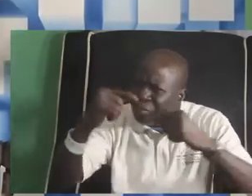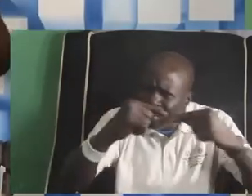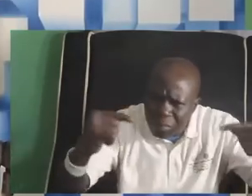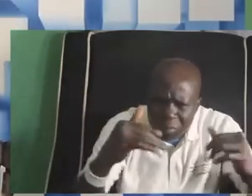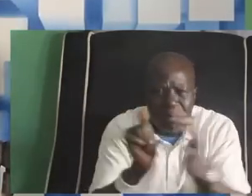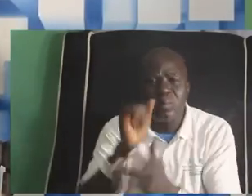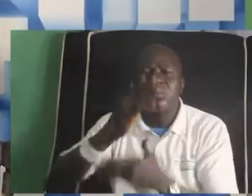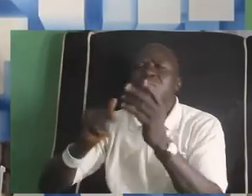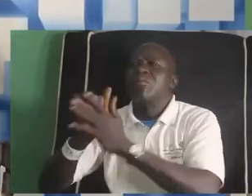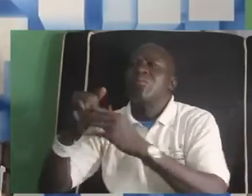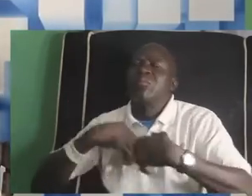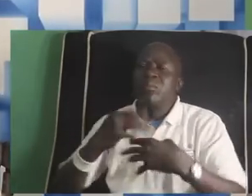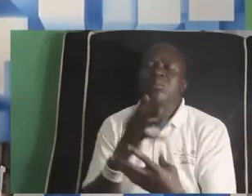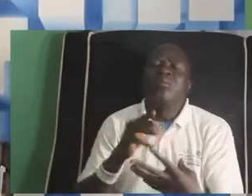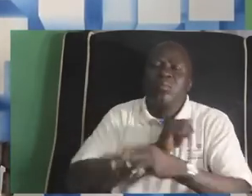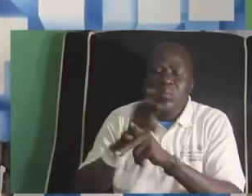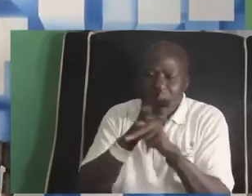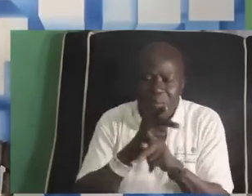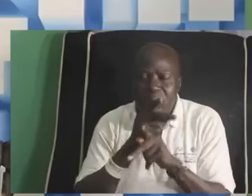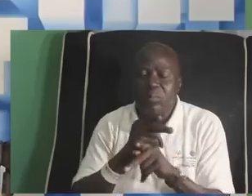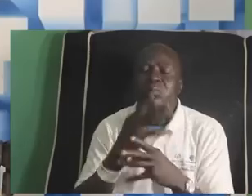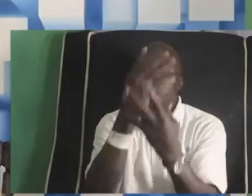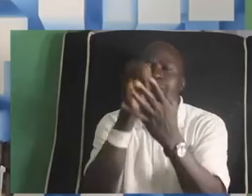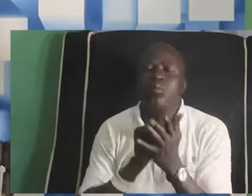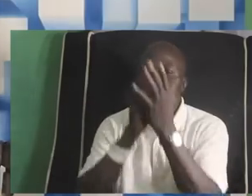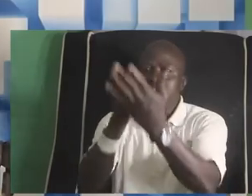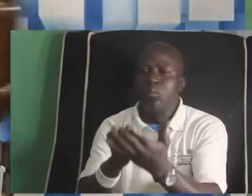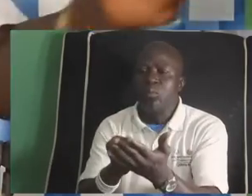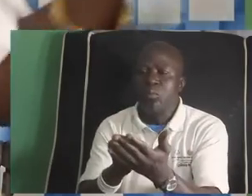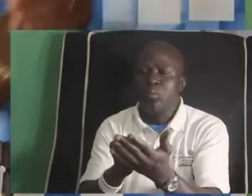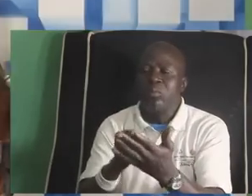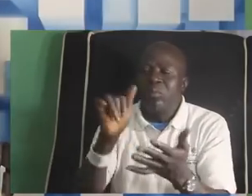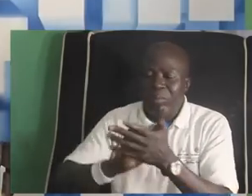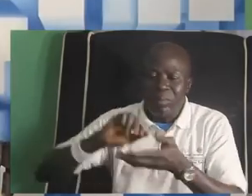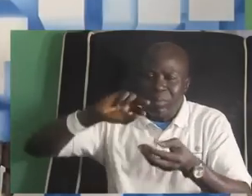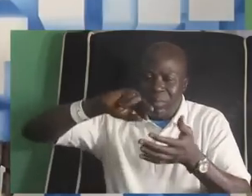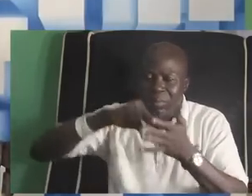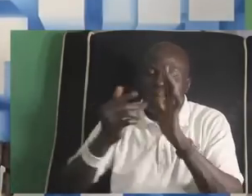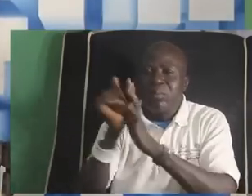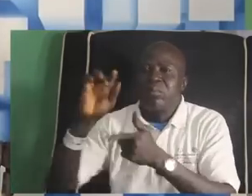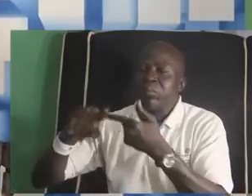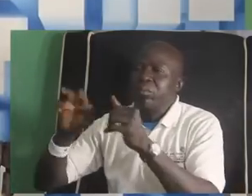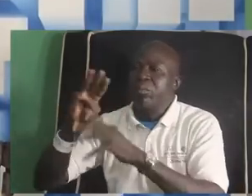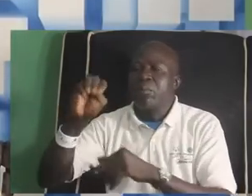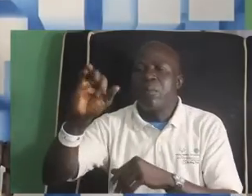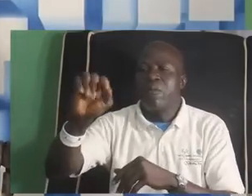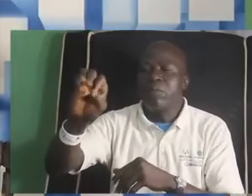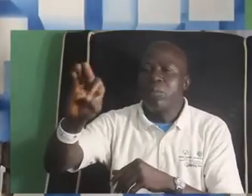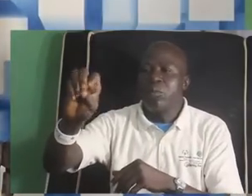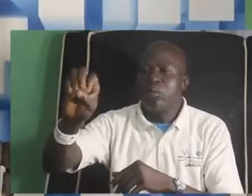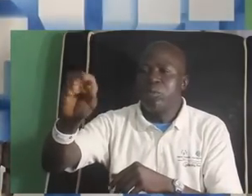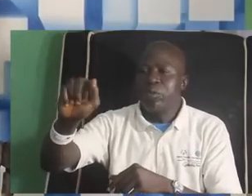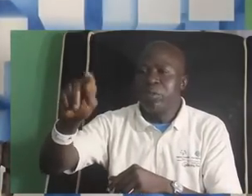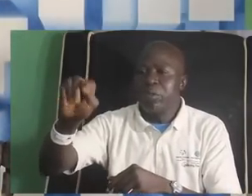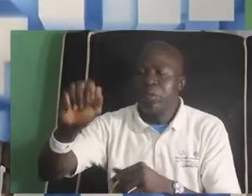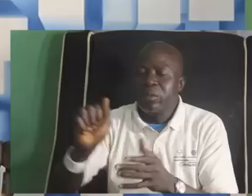people that are your enemy, but they are only your entitlement. Ni mo fi se boti. That's in such a Mephibosheth. Idile